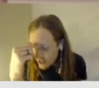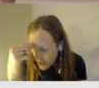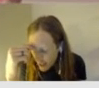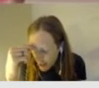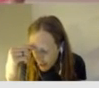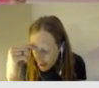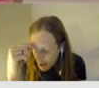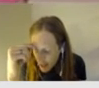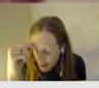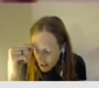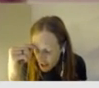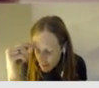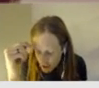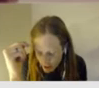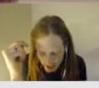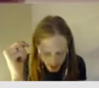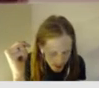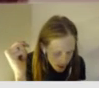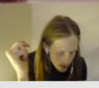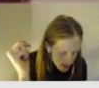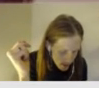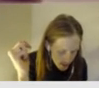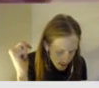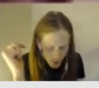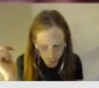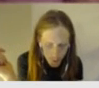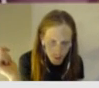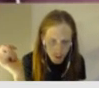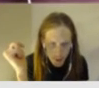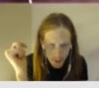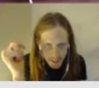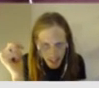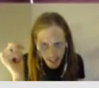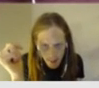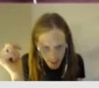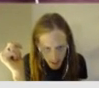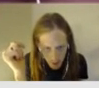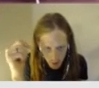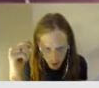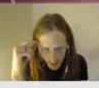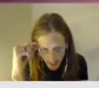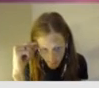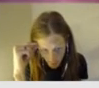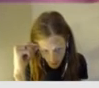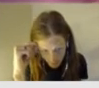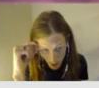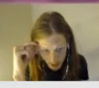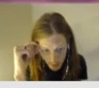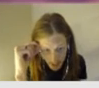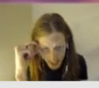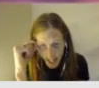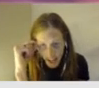so there are some introverts that I think are the truest, like I want to get in a corner and I never want to